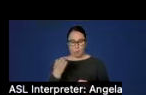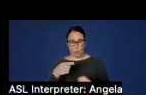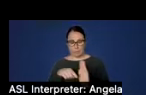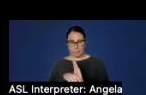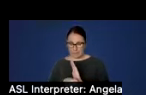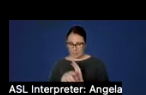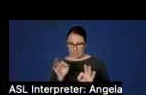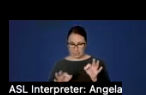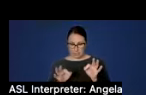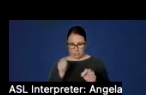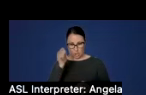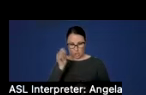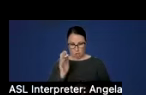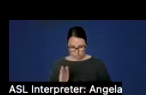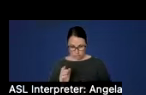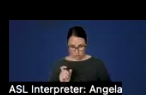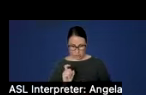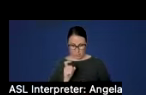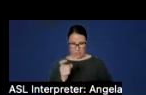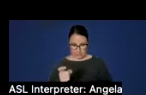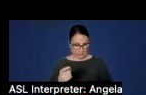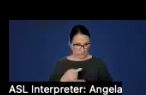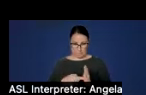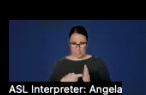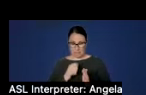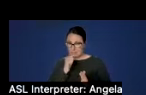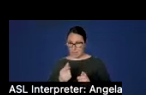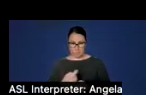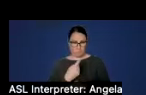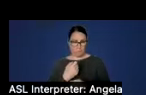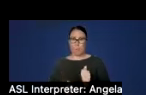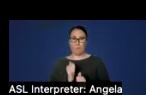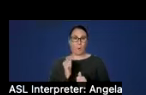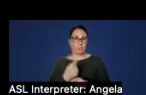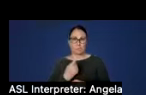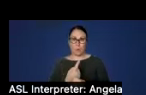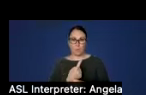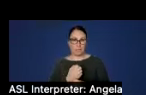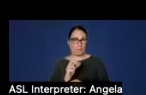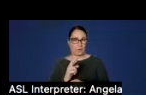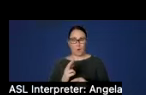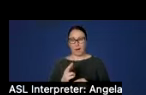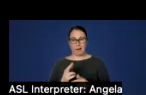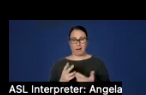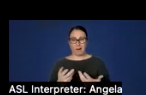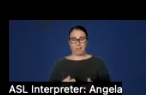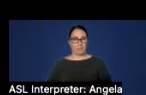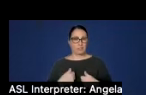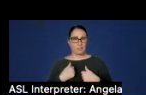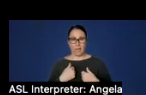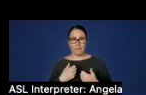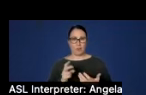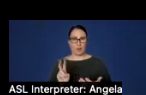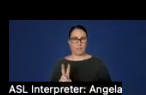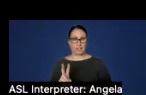and sometimes it's not the most appropriate. It doesn't, sometimes it's not even what the survivor or the victim wants to